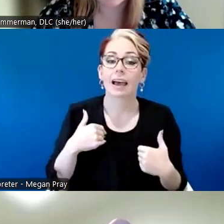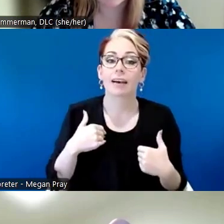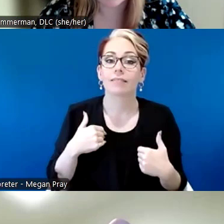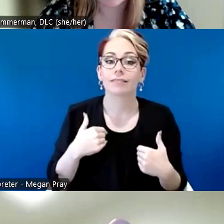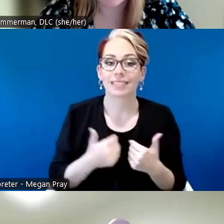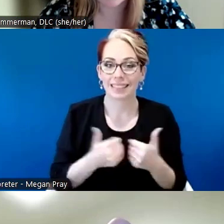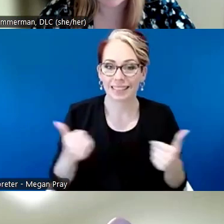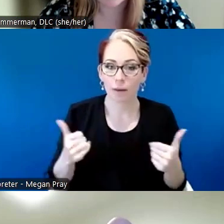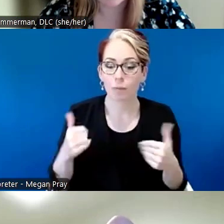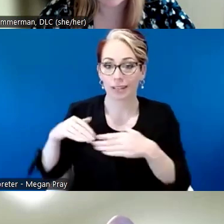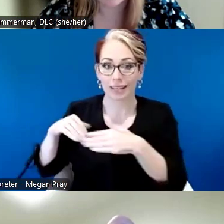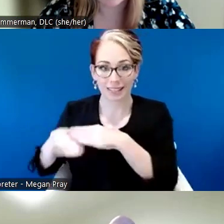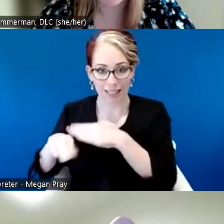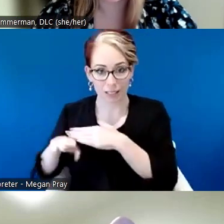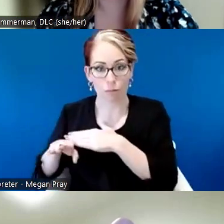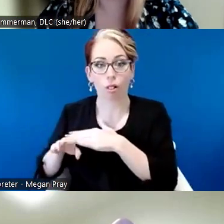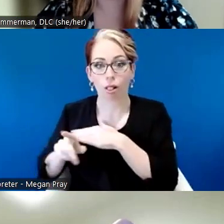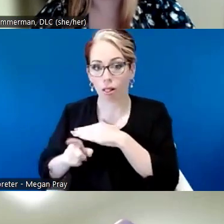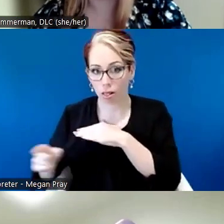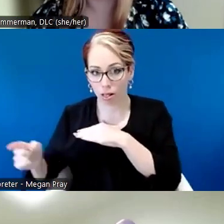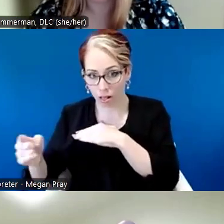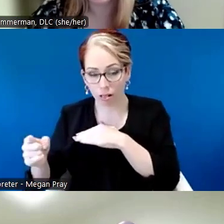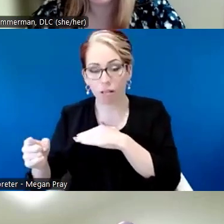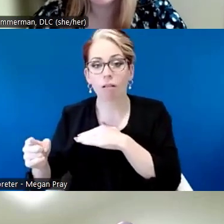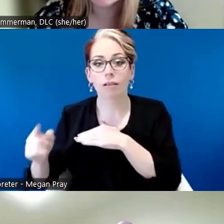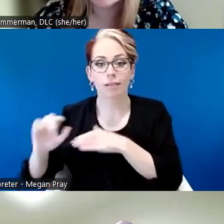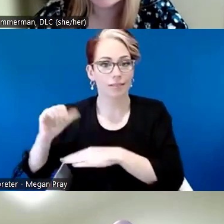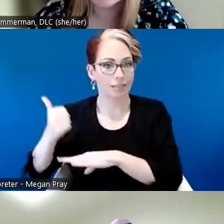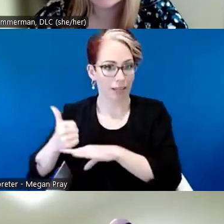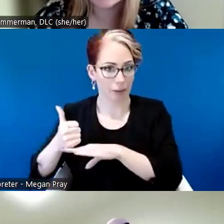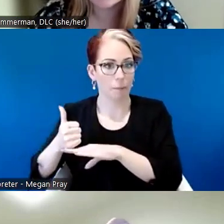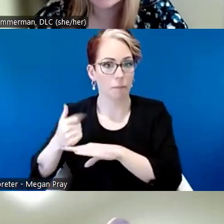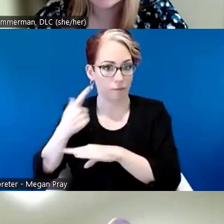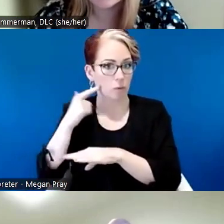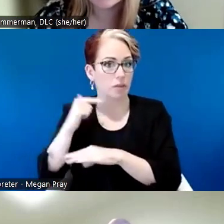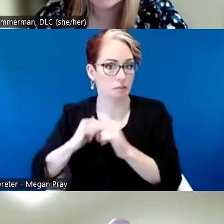was designated to get into this particular building.